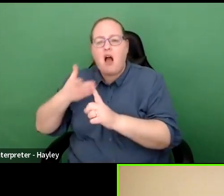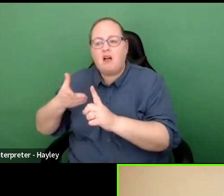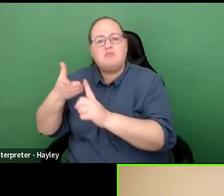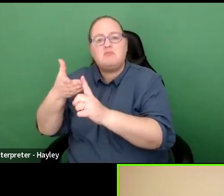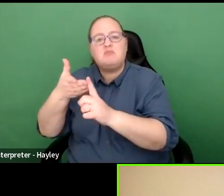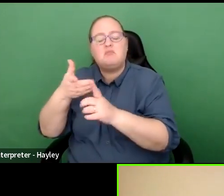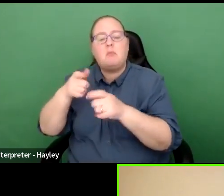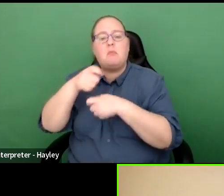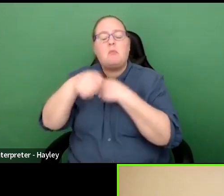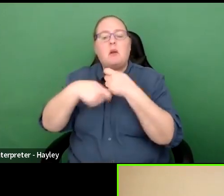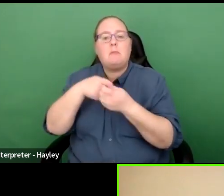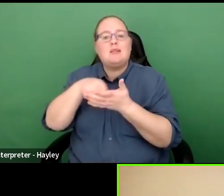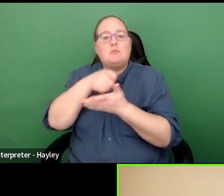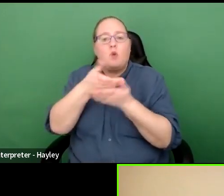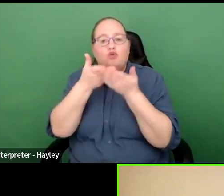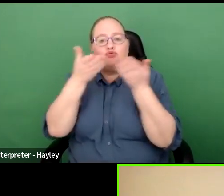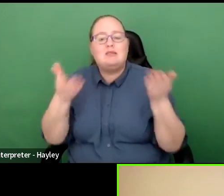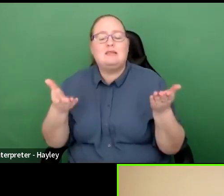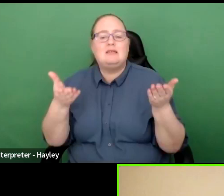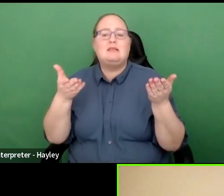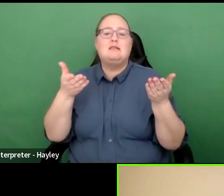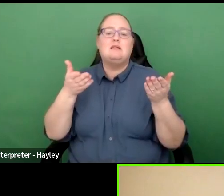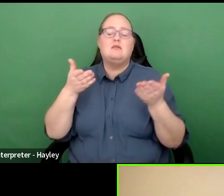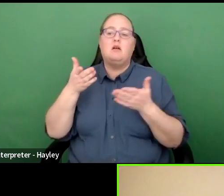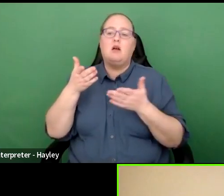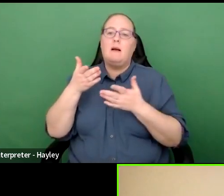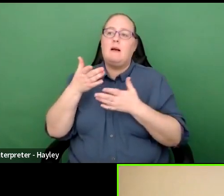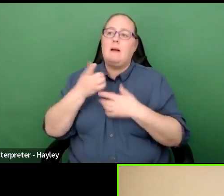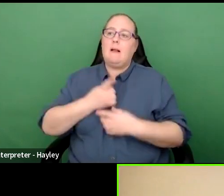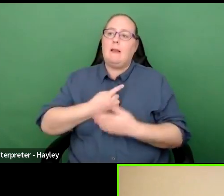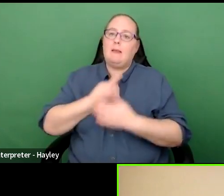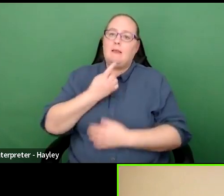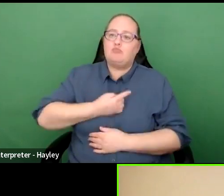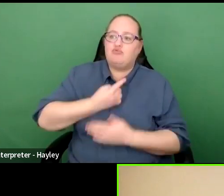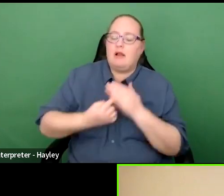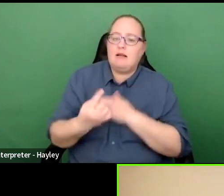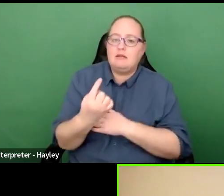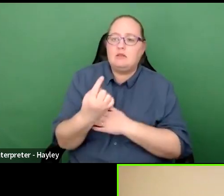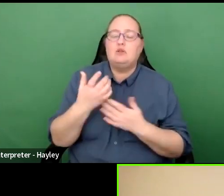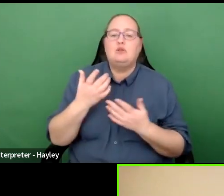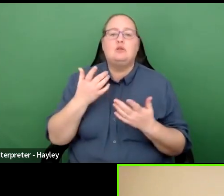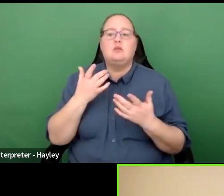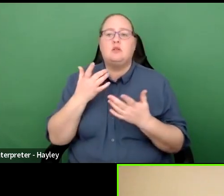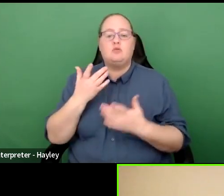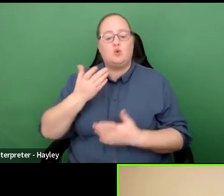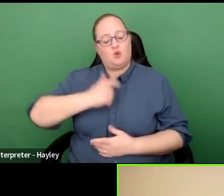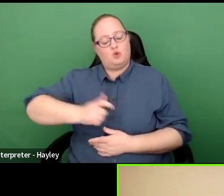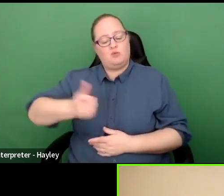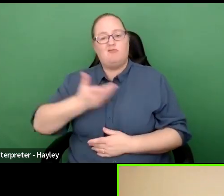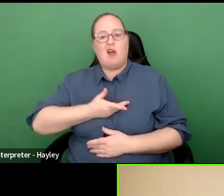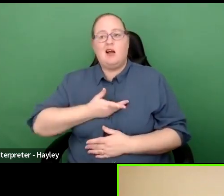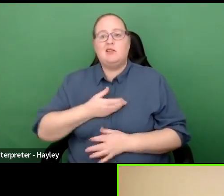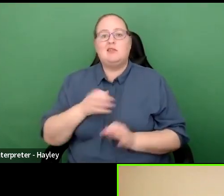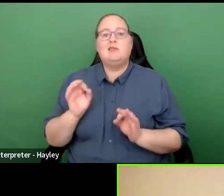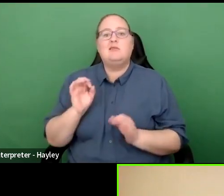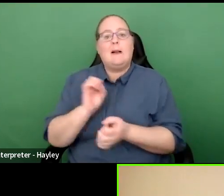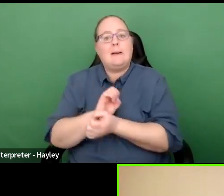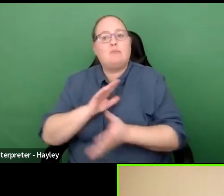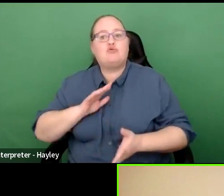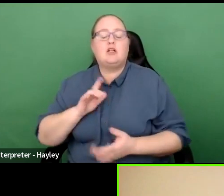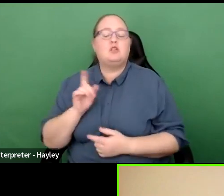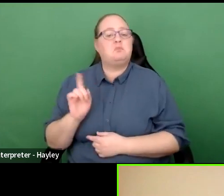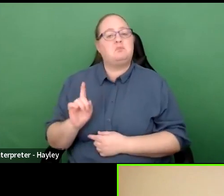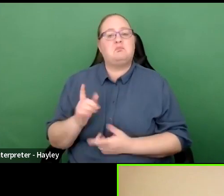democracy, liberalization, human individualism, human rights, and so on and so forth. Tomila is not one of these